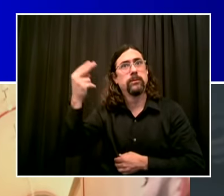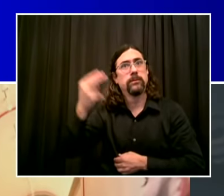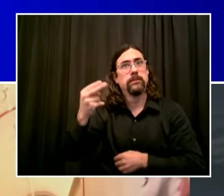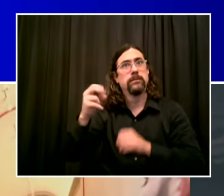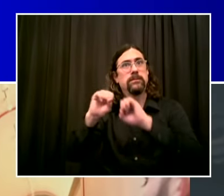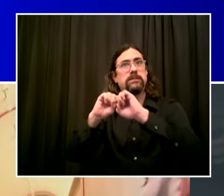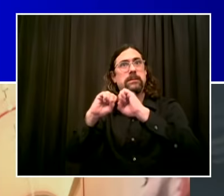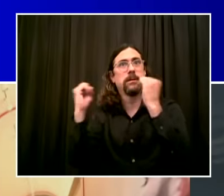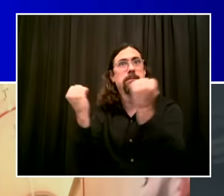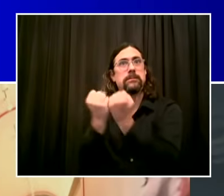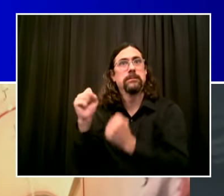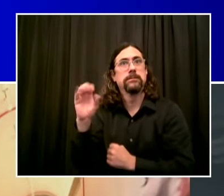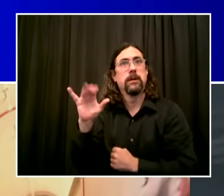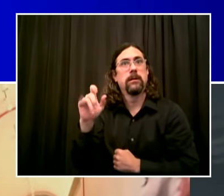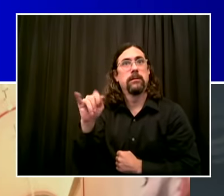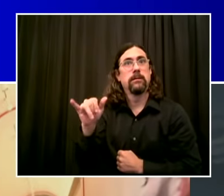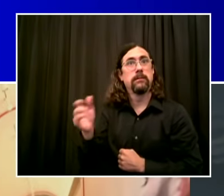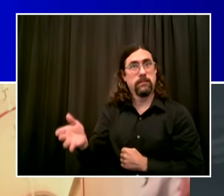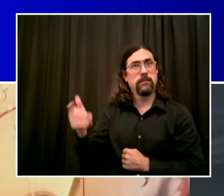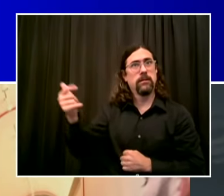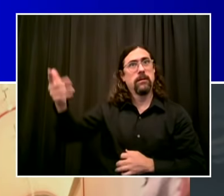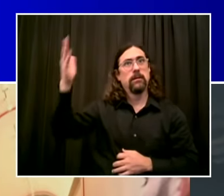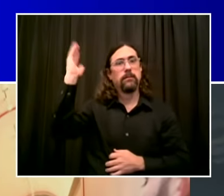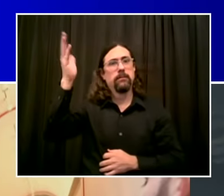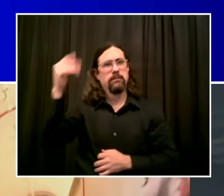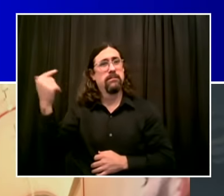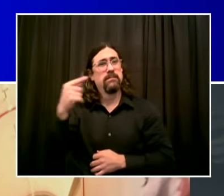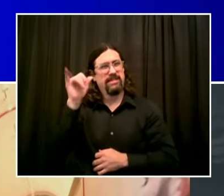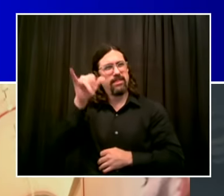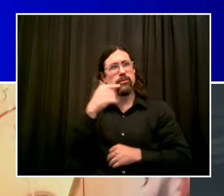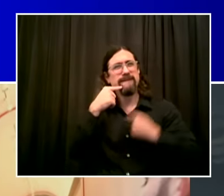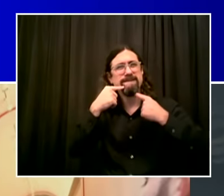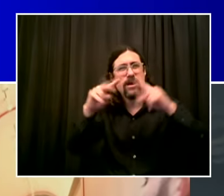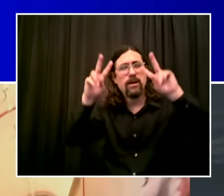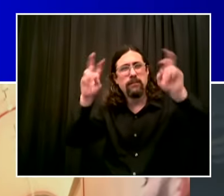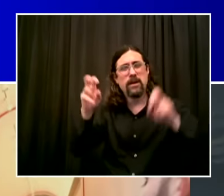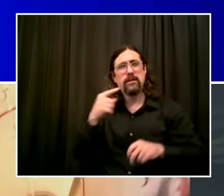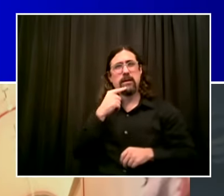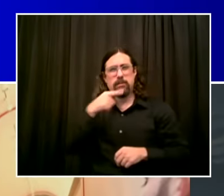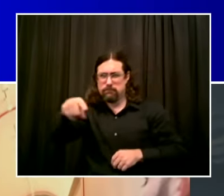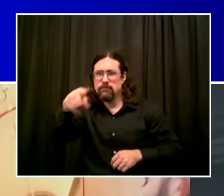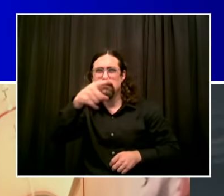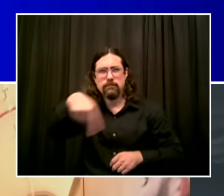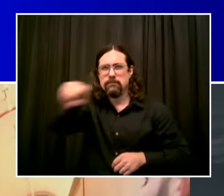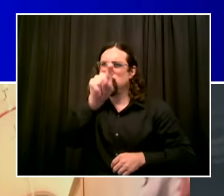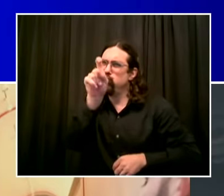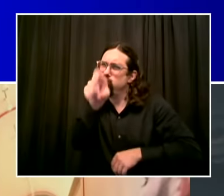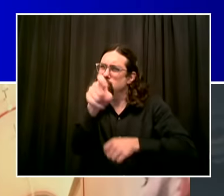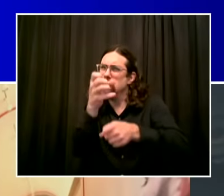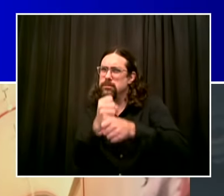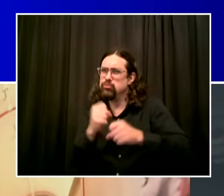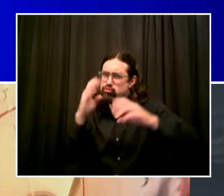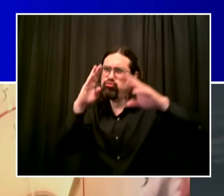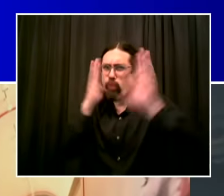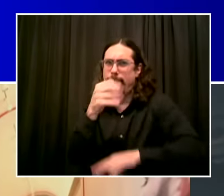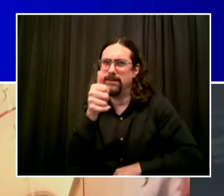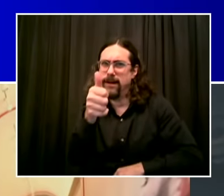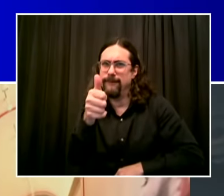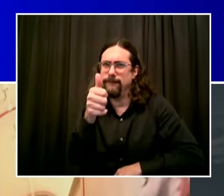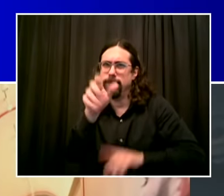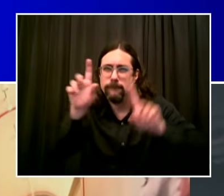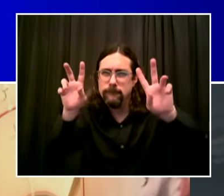signature phrase of how you can make trouble for a positive end. You can fight against something unjust. But he talked about